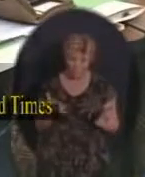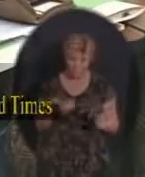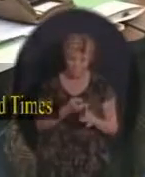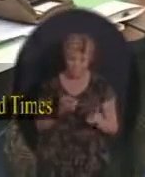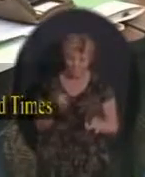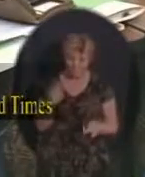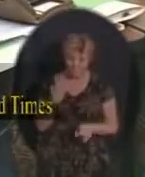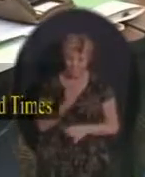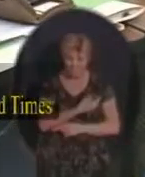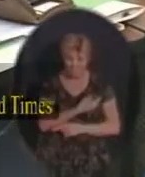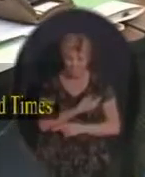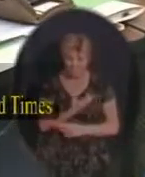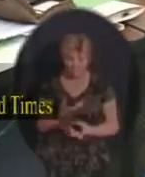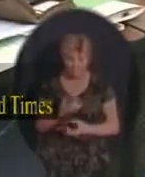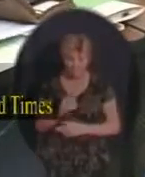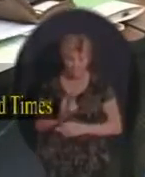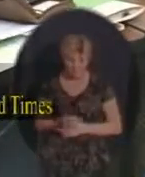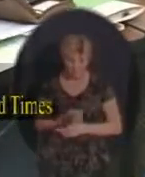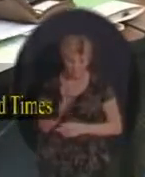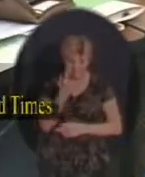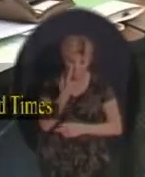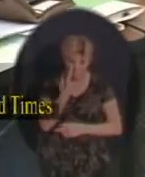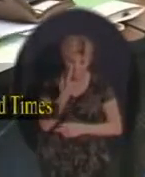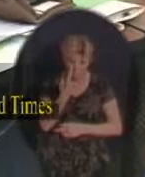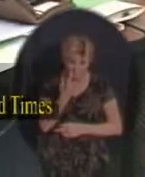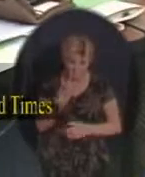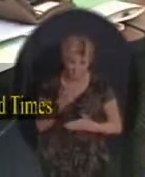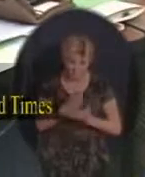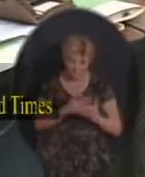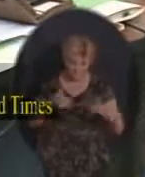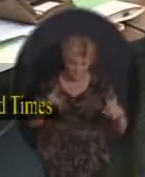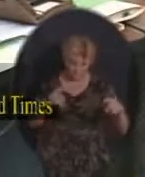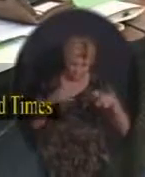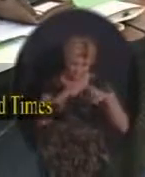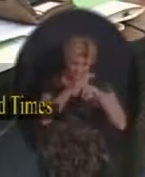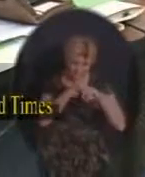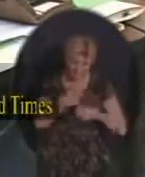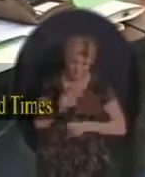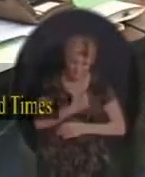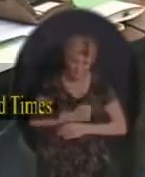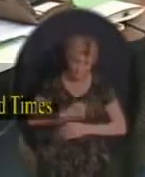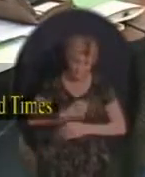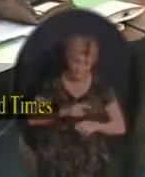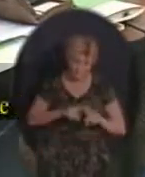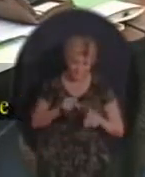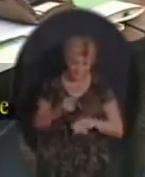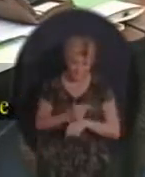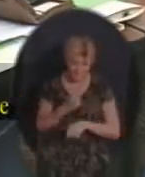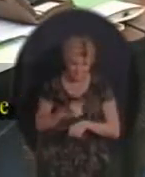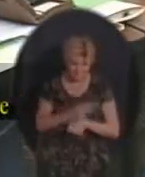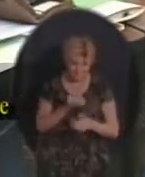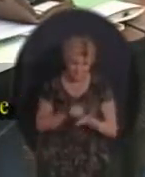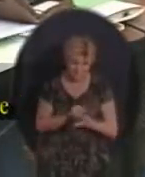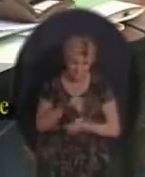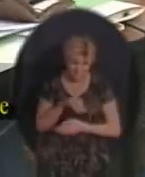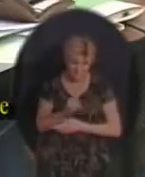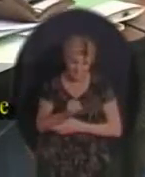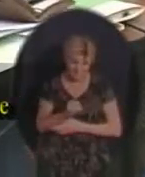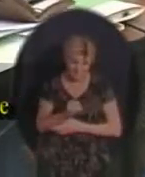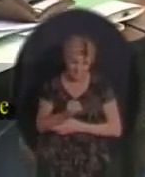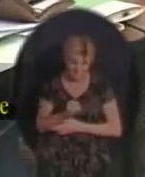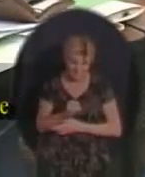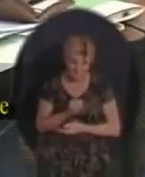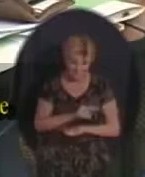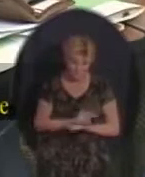I understand the complications, and I apologize. I mean, historically, that's just been the 1 week I take